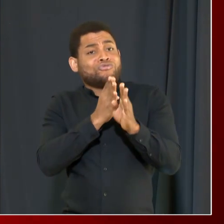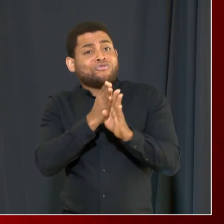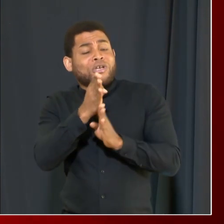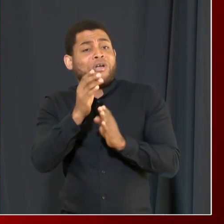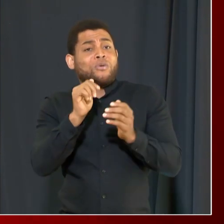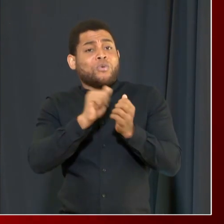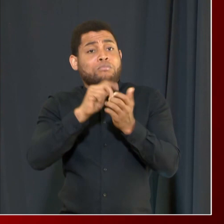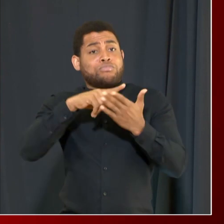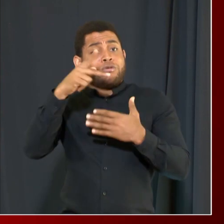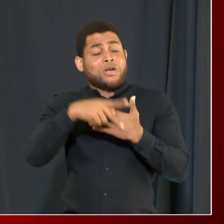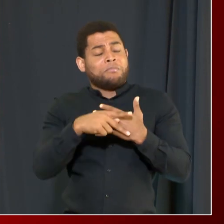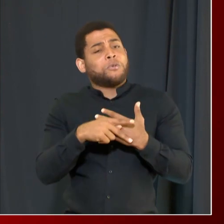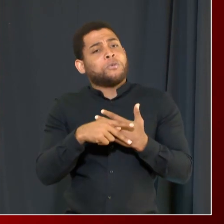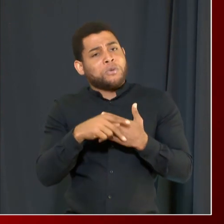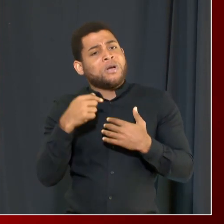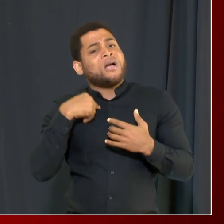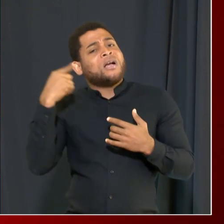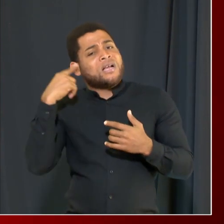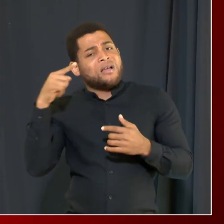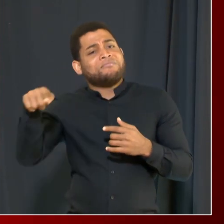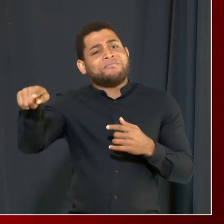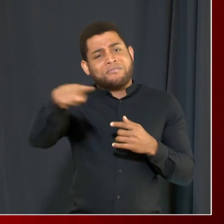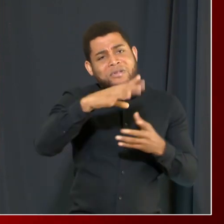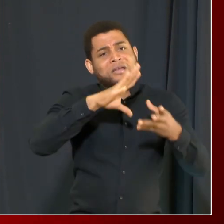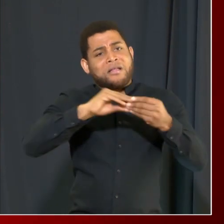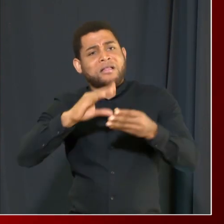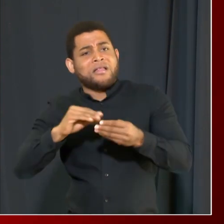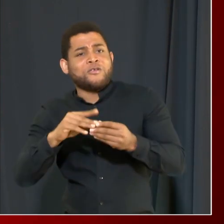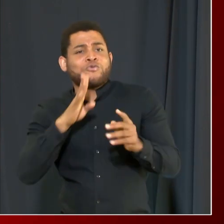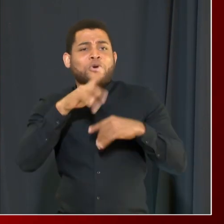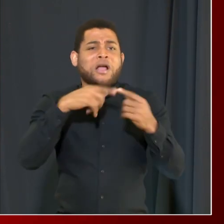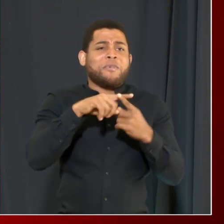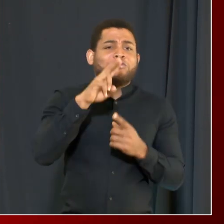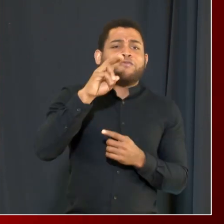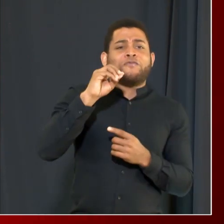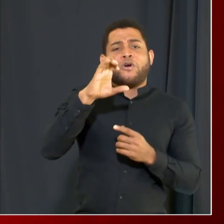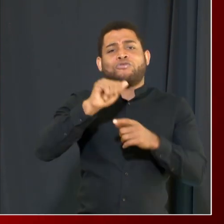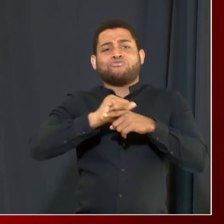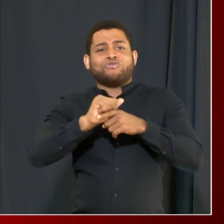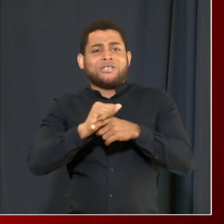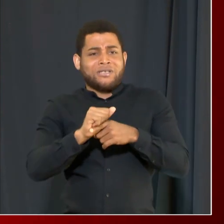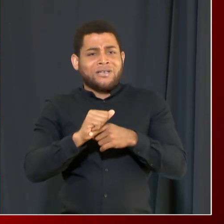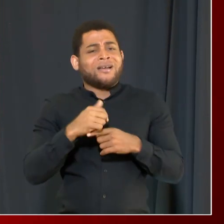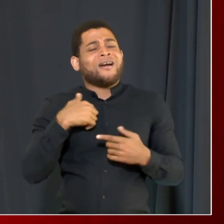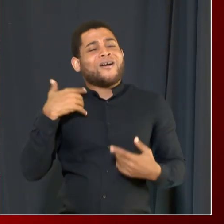hear in the community sometimes, well, what about vocational training? And what